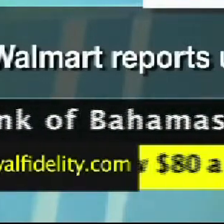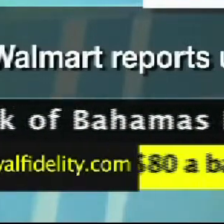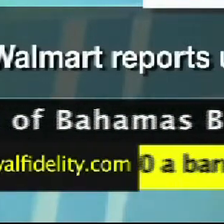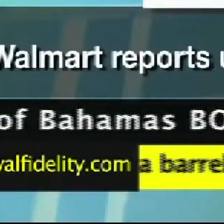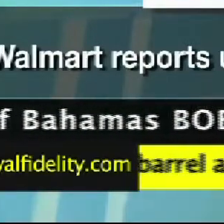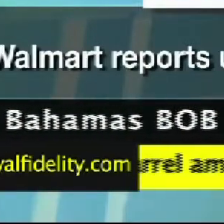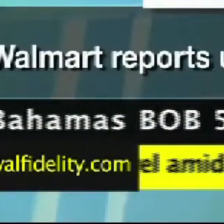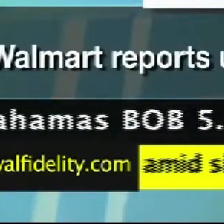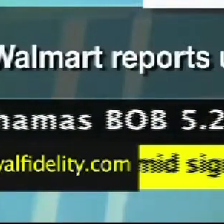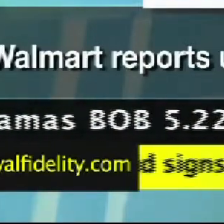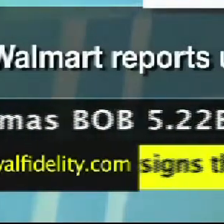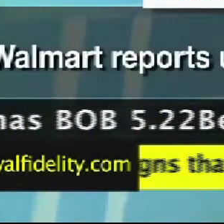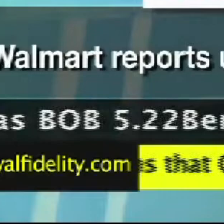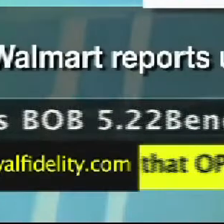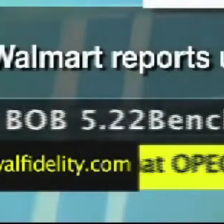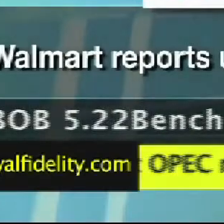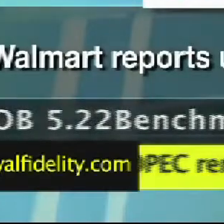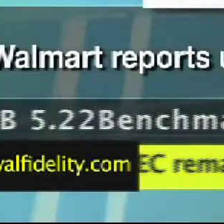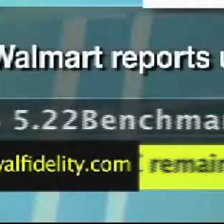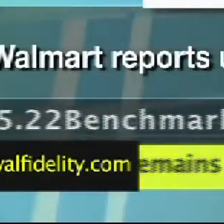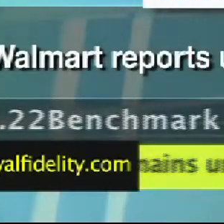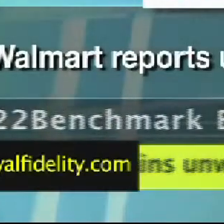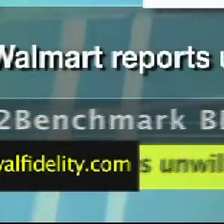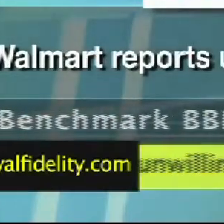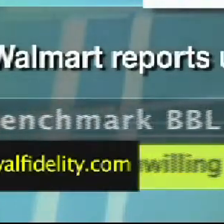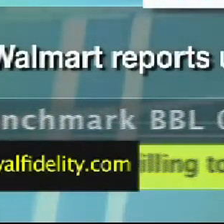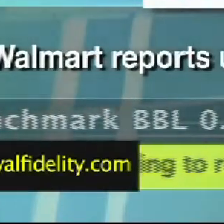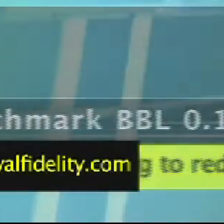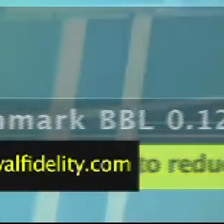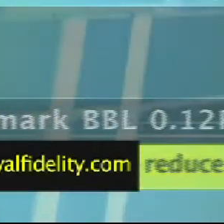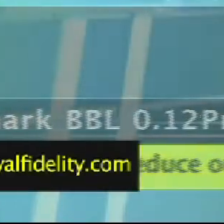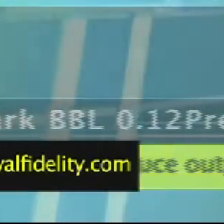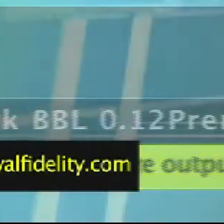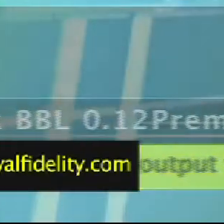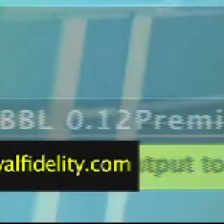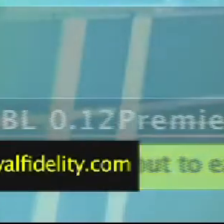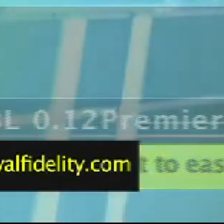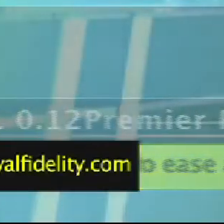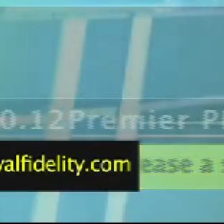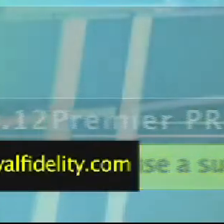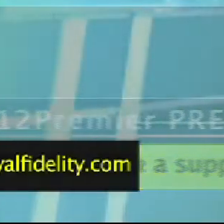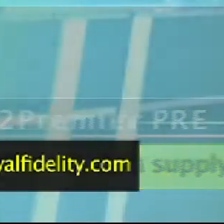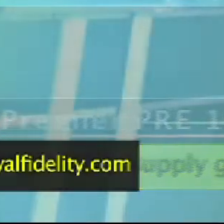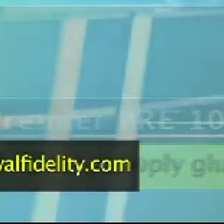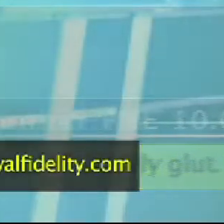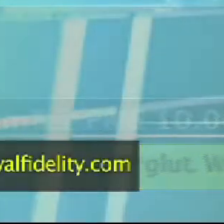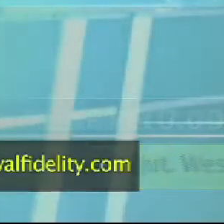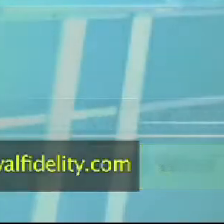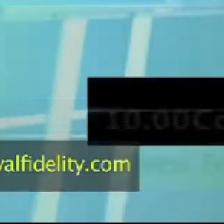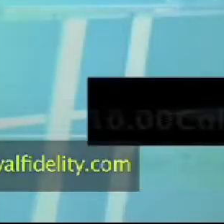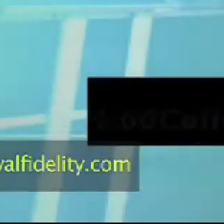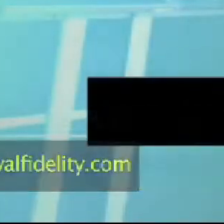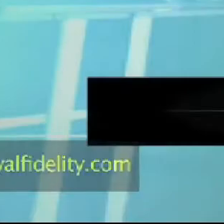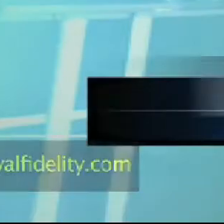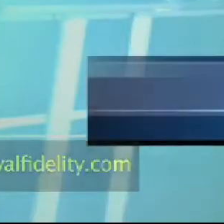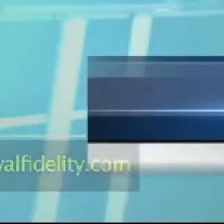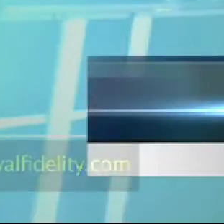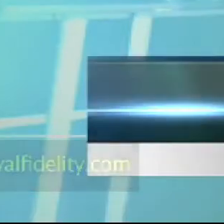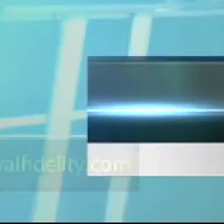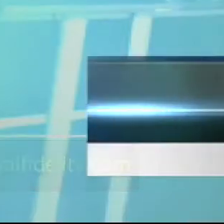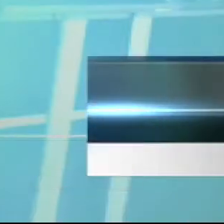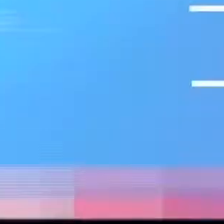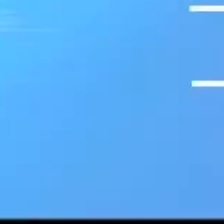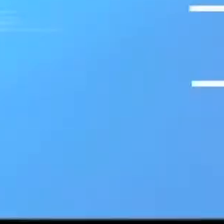official a price matching offer with online retailers like Amazon. This has been your Royal Fidelity Business News. I am Jared